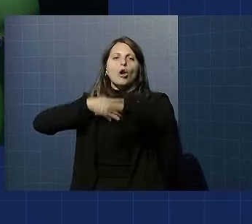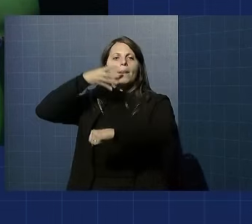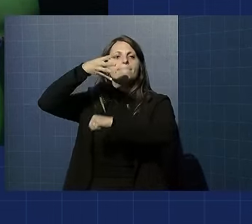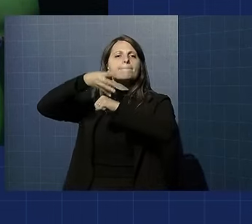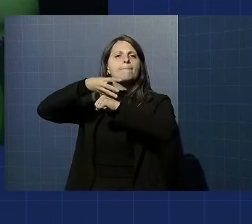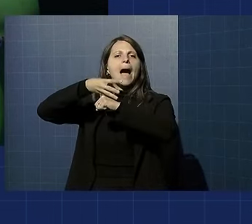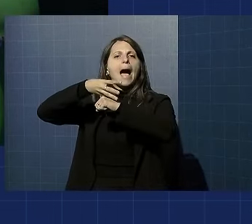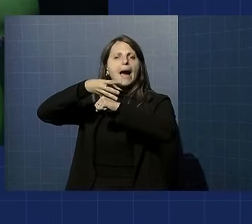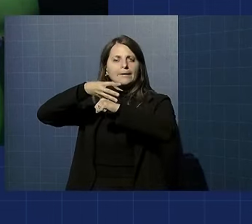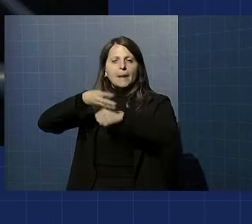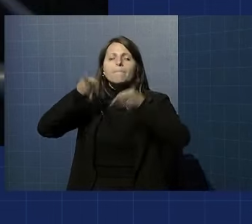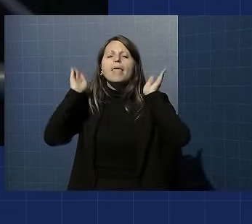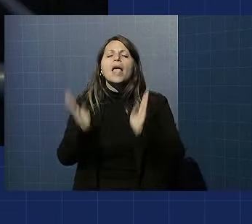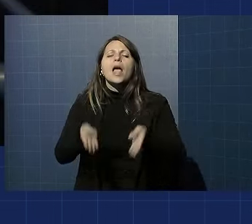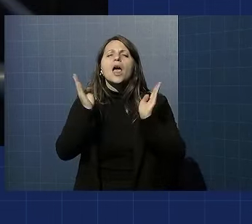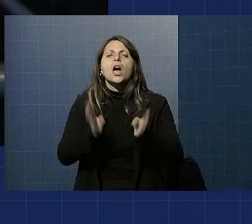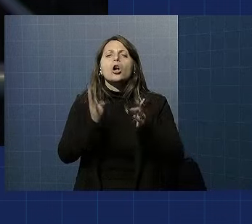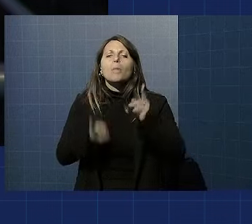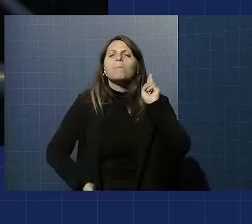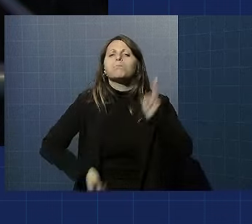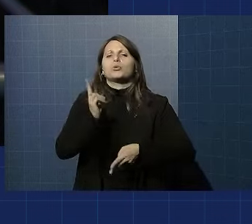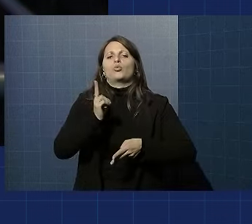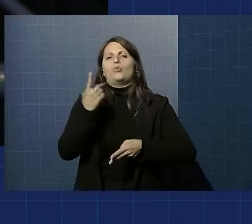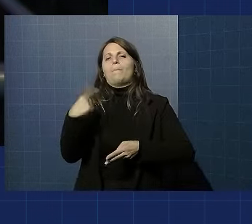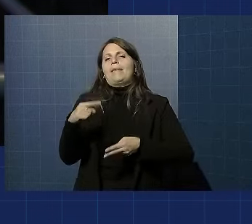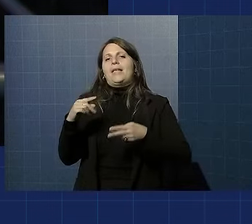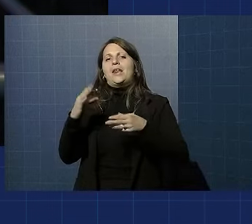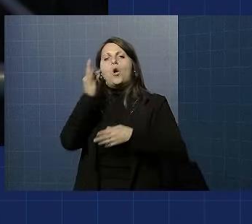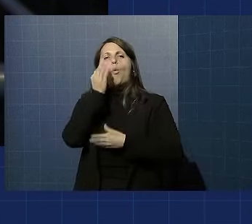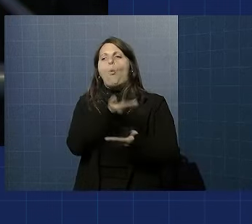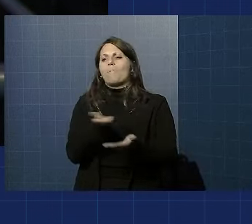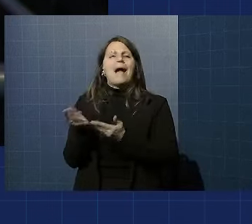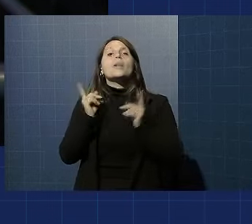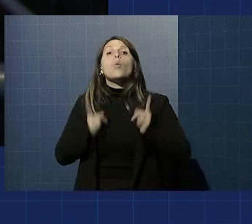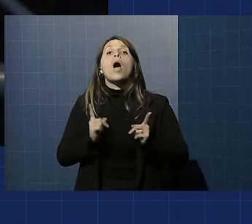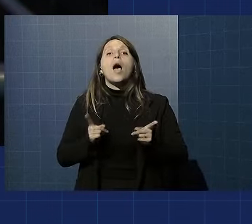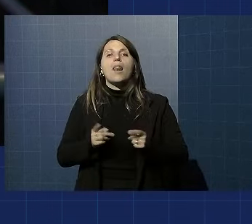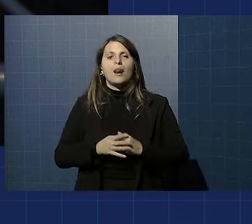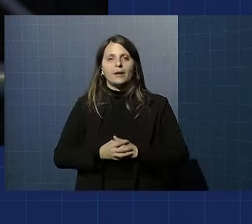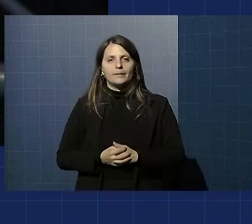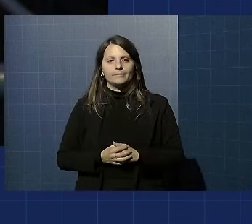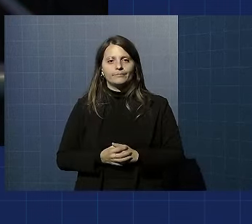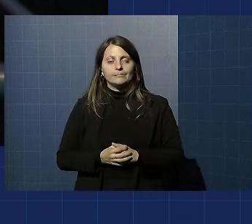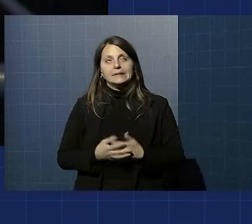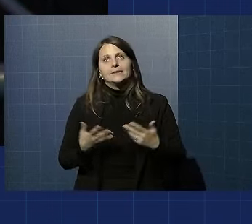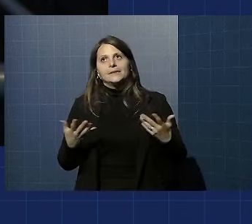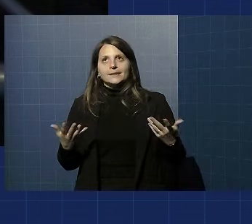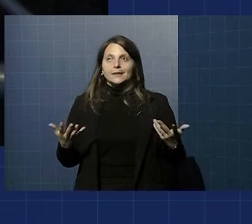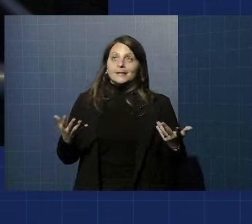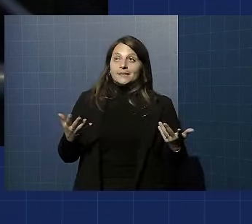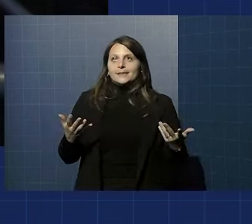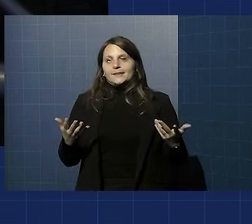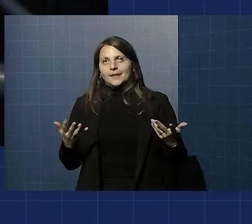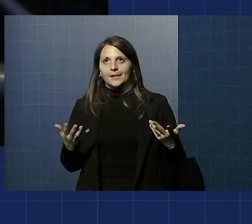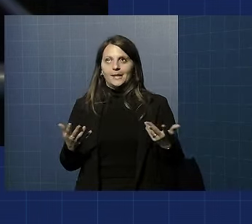per gli umani? Yeah. Maybe before I do that, I want to check who would actually still go to